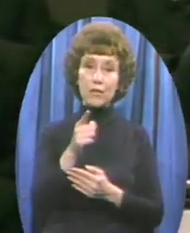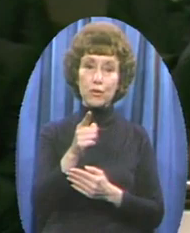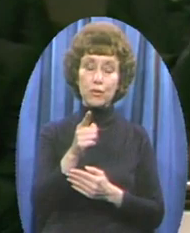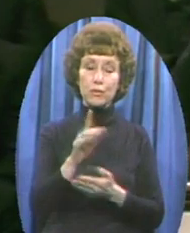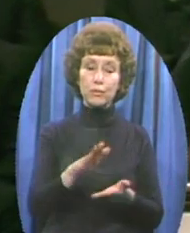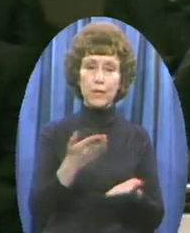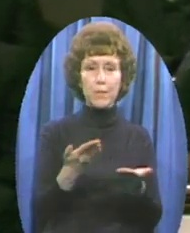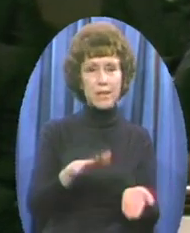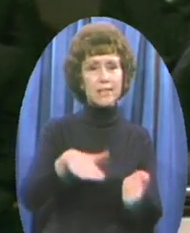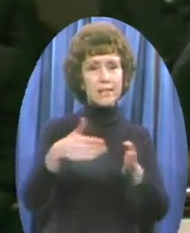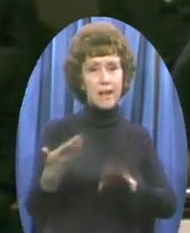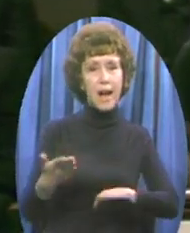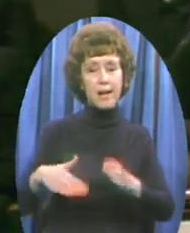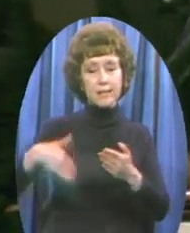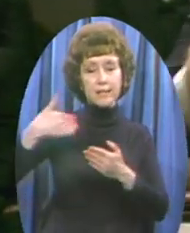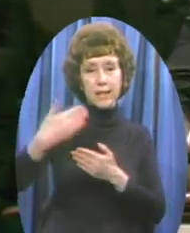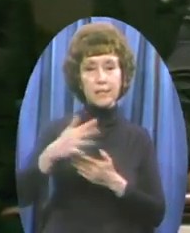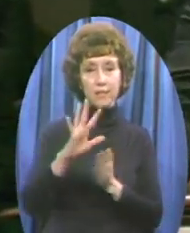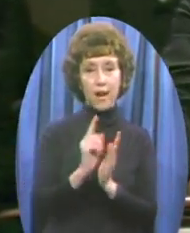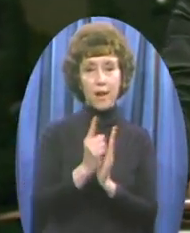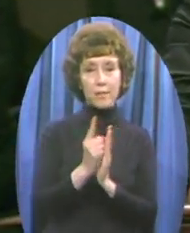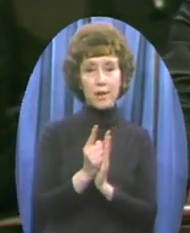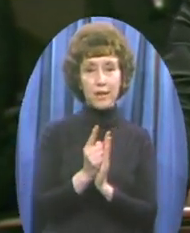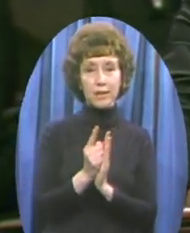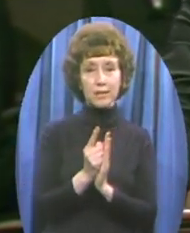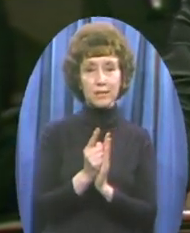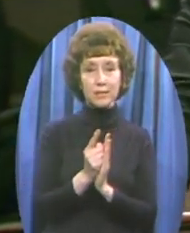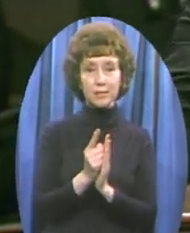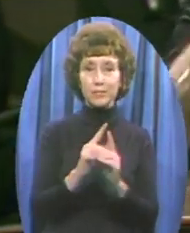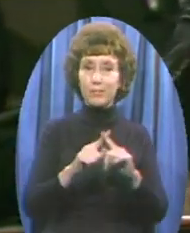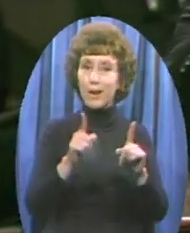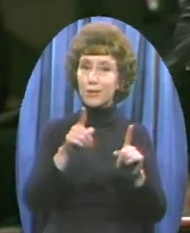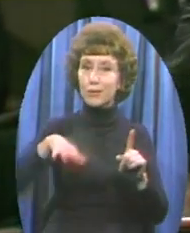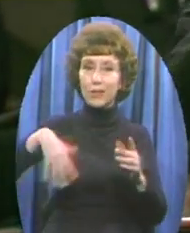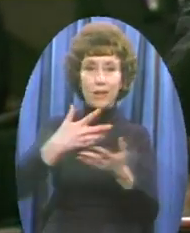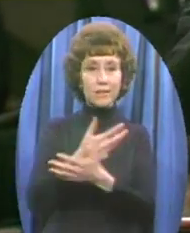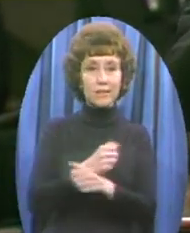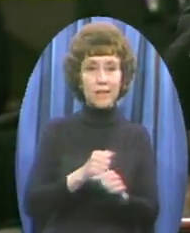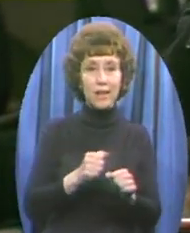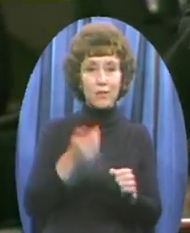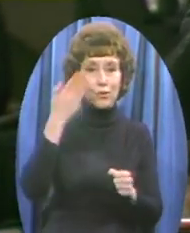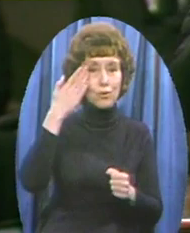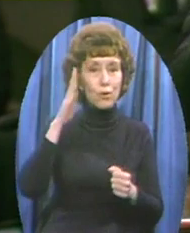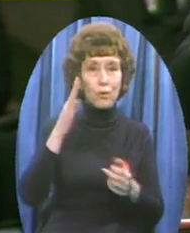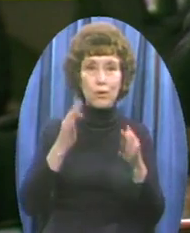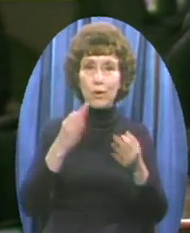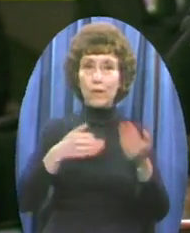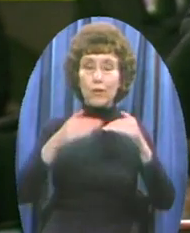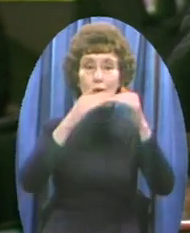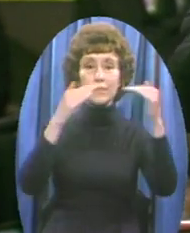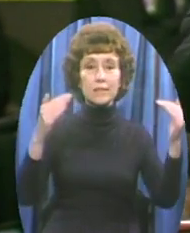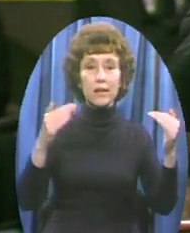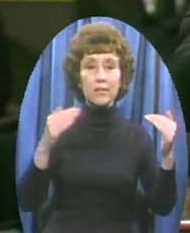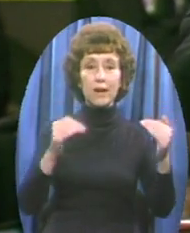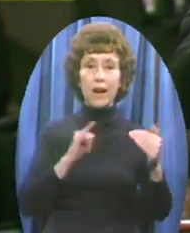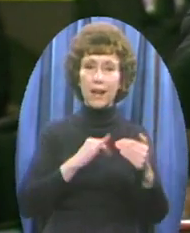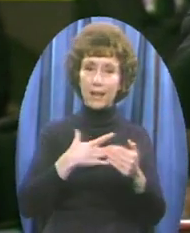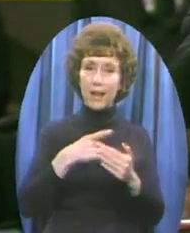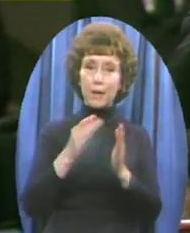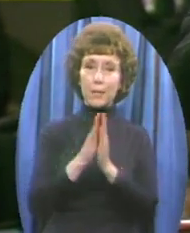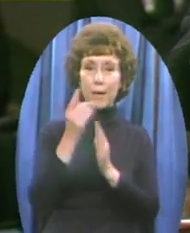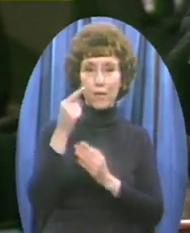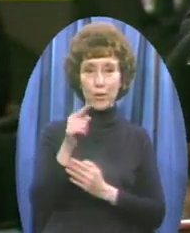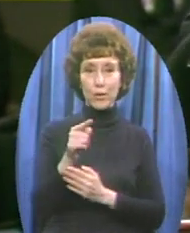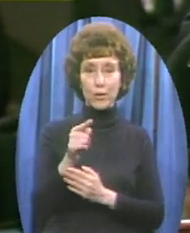knew it, and you don't know that you'd go to heaven, I'd like to pray for you. Jesus died for you. He was buried for you. He rose from the dead for